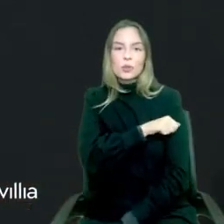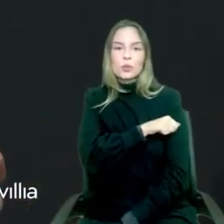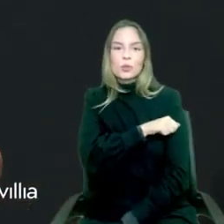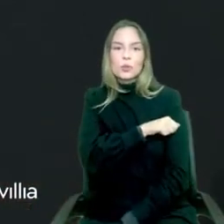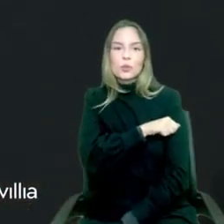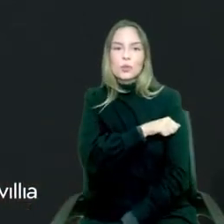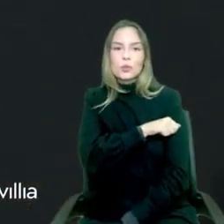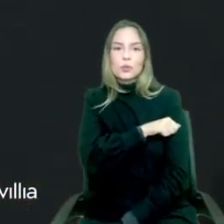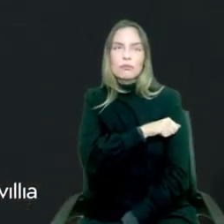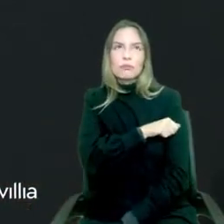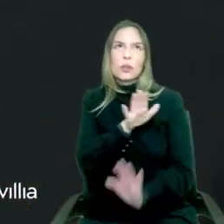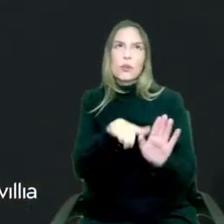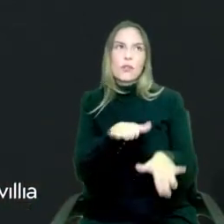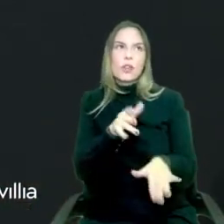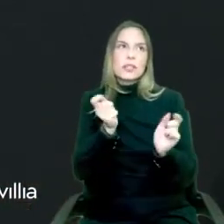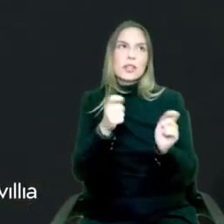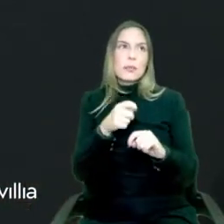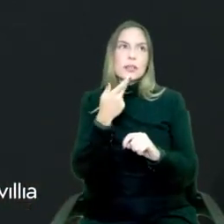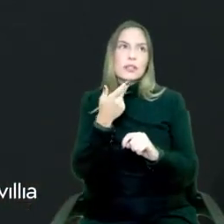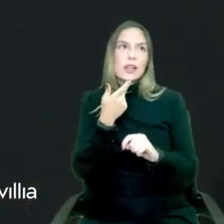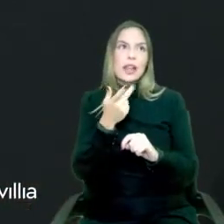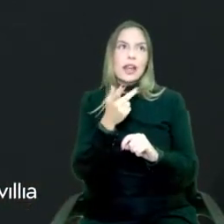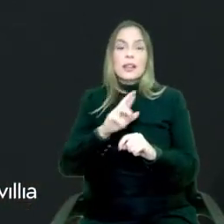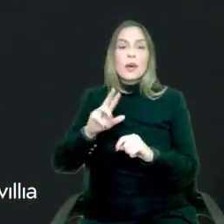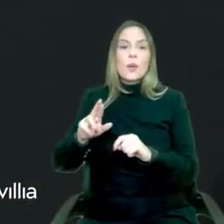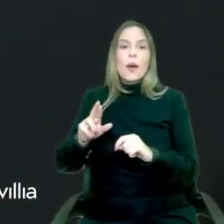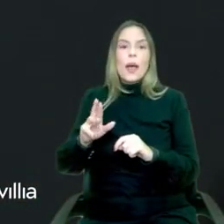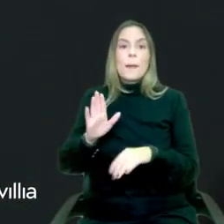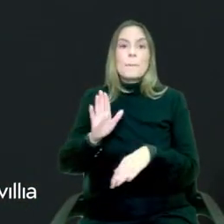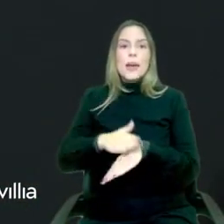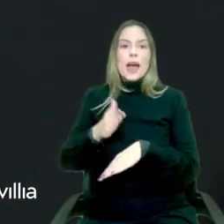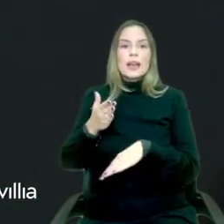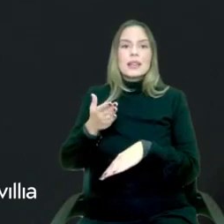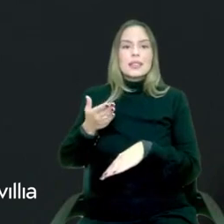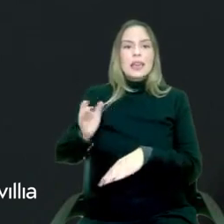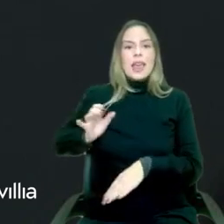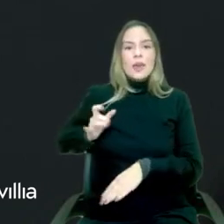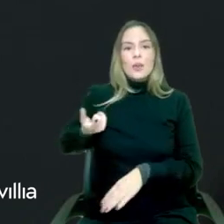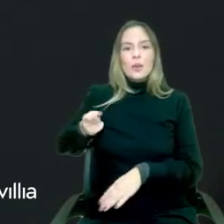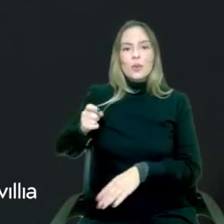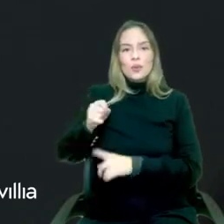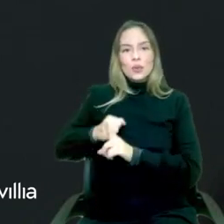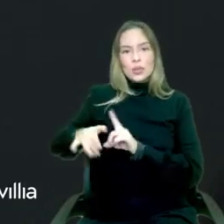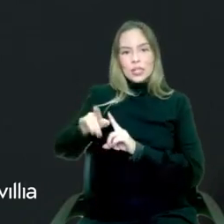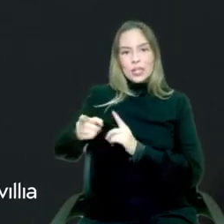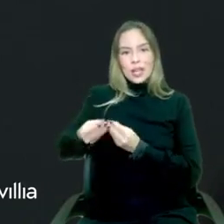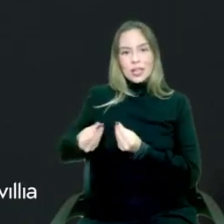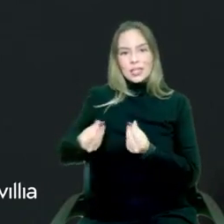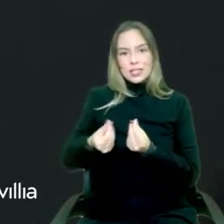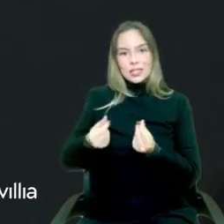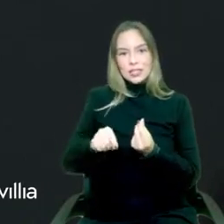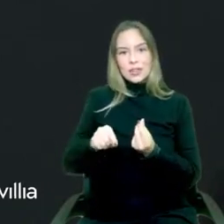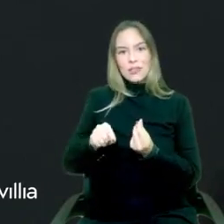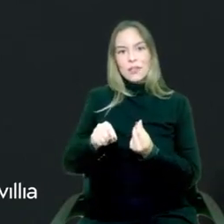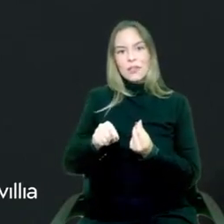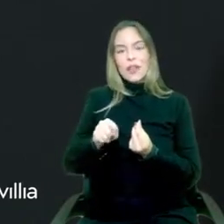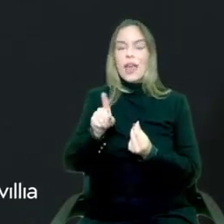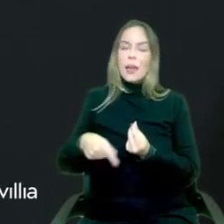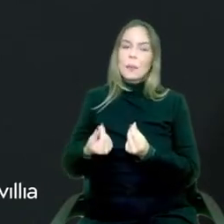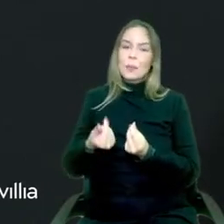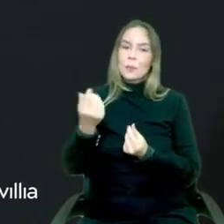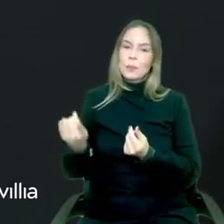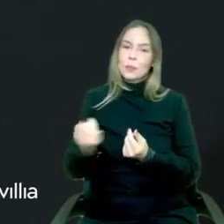less privileged sector of the society, so the price is very sensitive, and we still have to look for that.